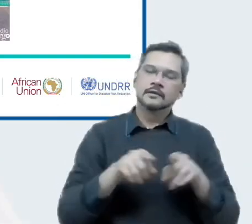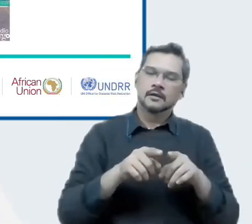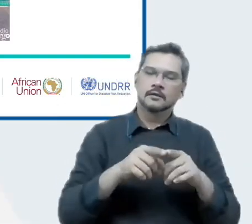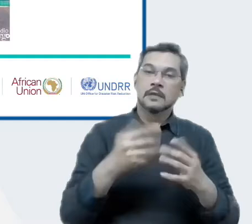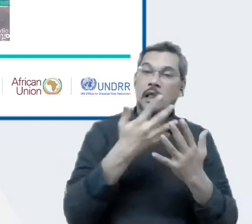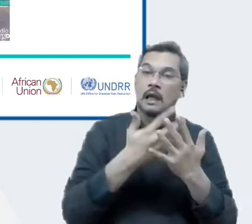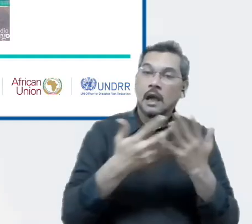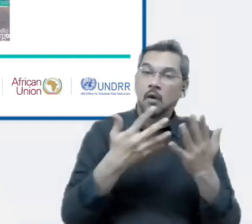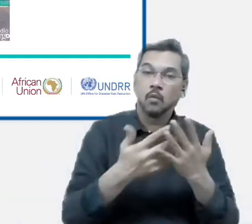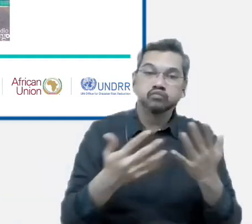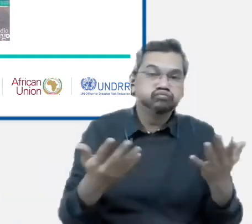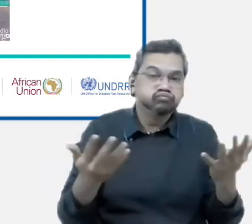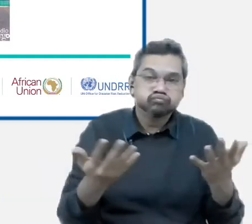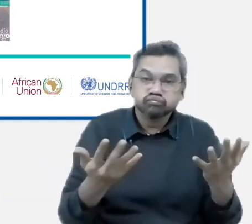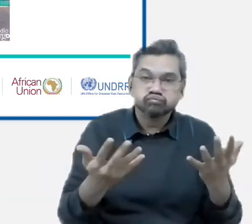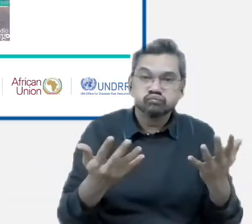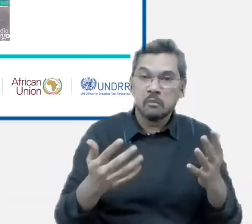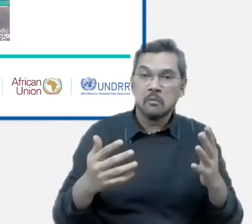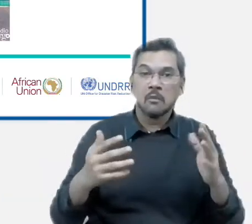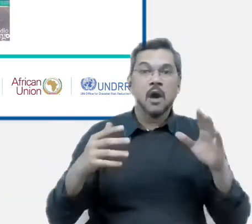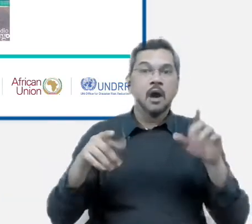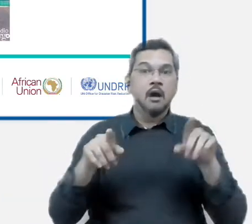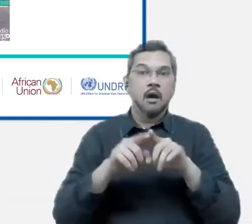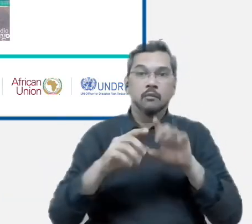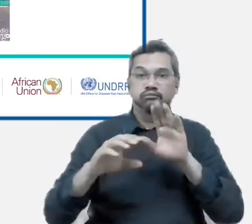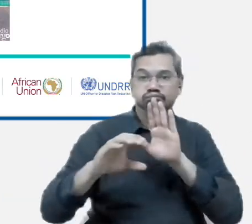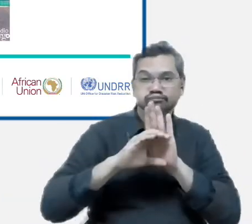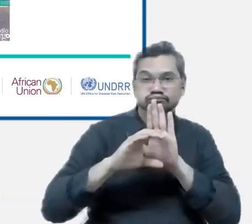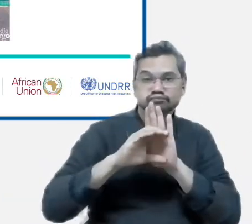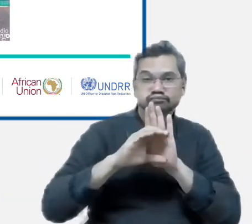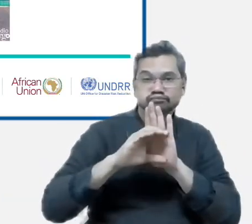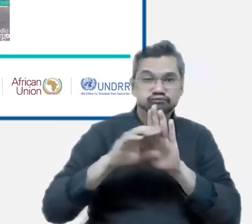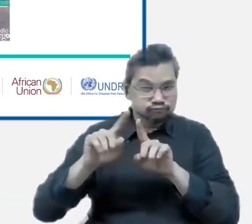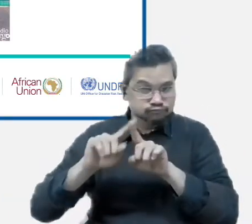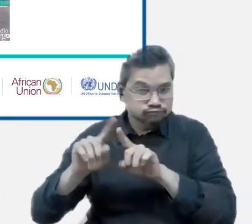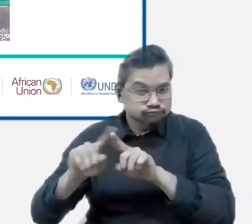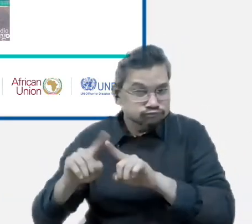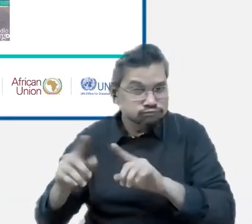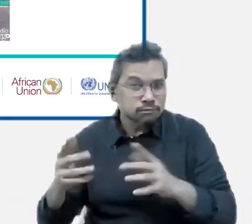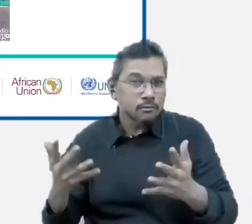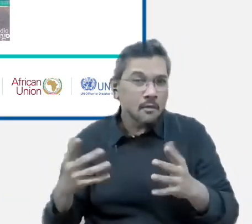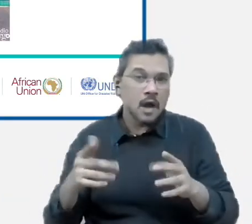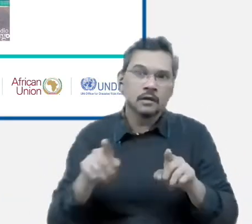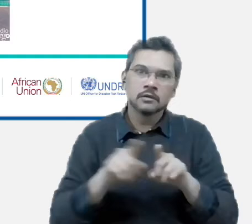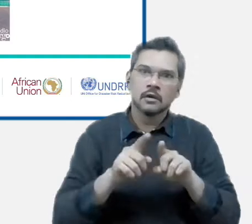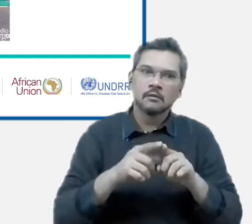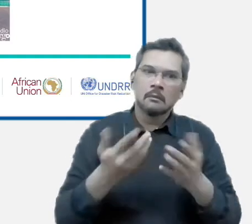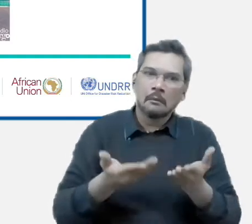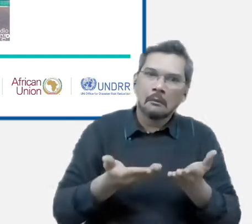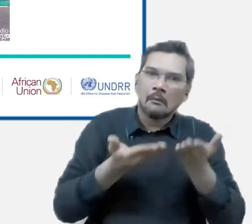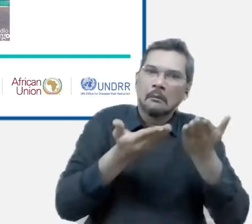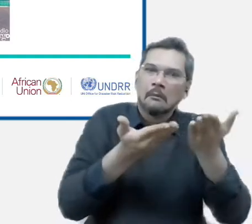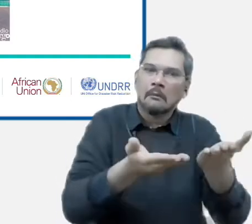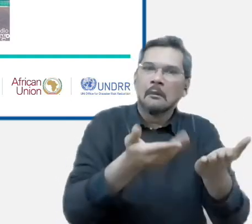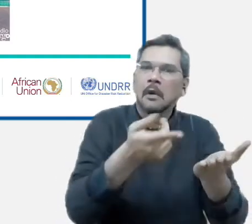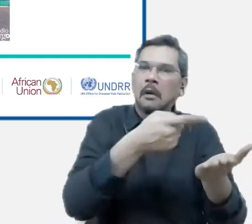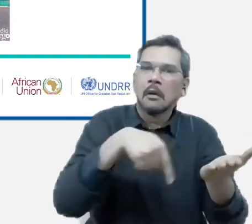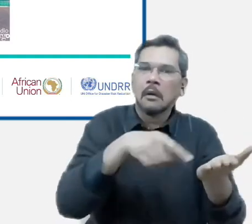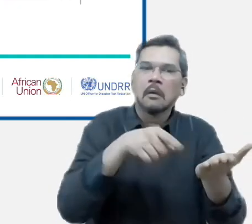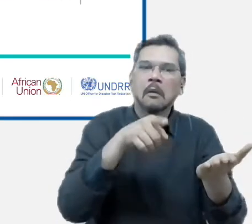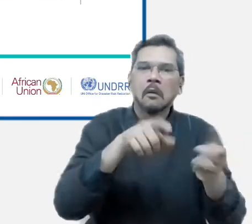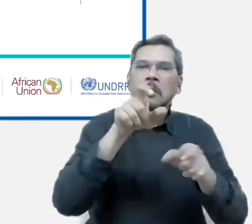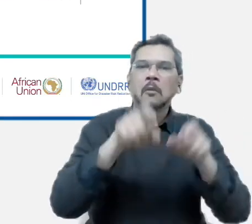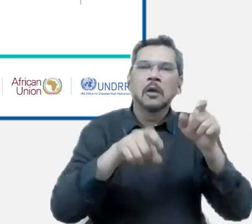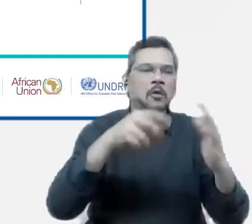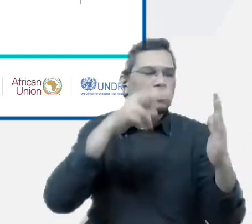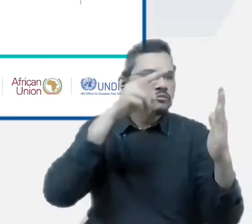materials? And how do we make that data truly available to the people whose lives depend upon it? And then if I can shift to the last slide and